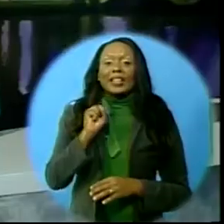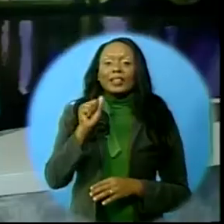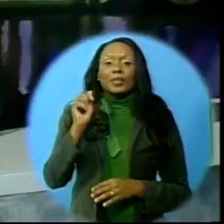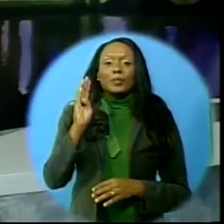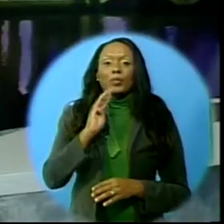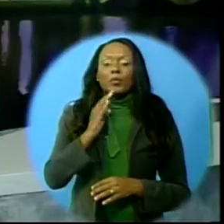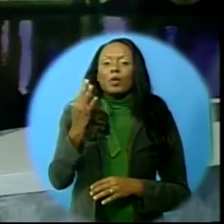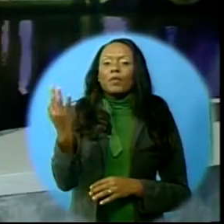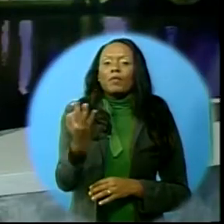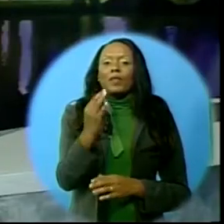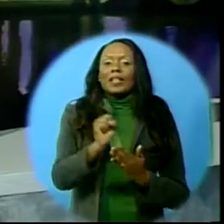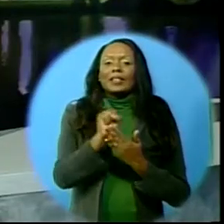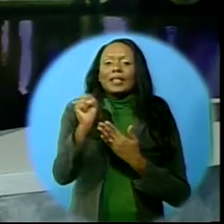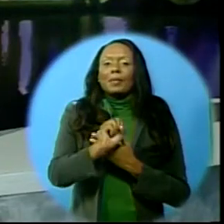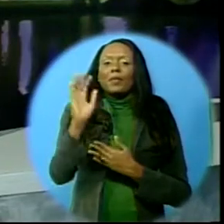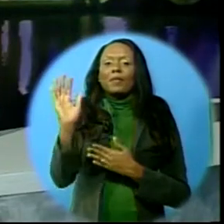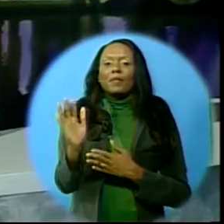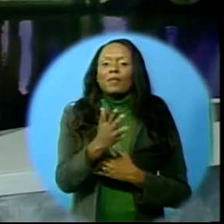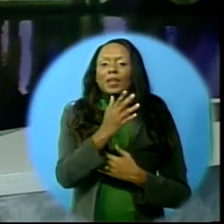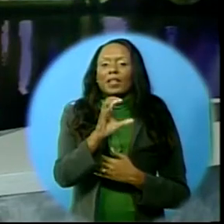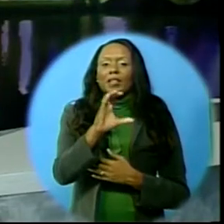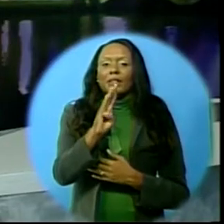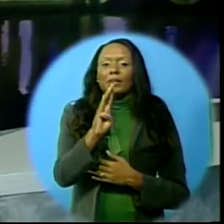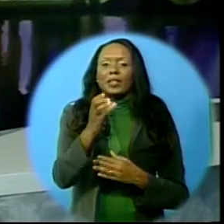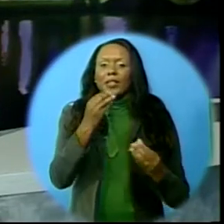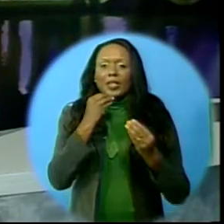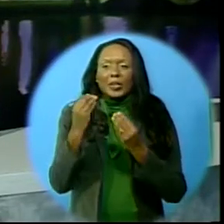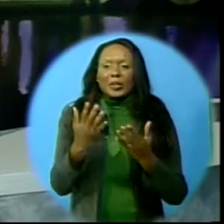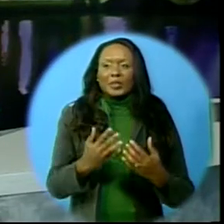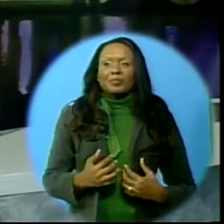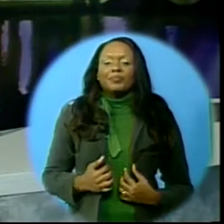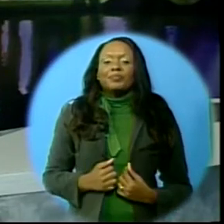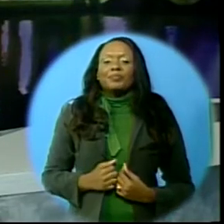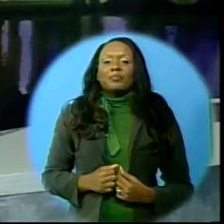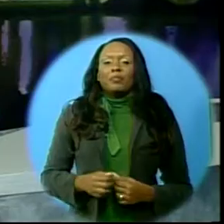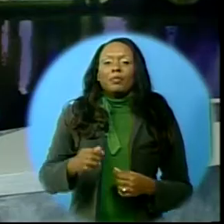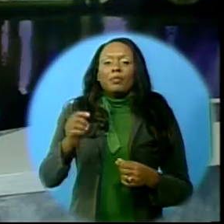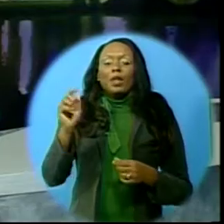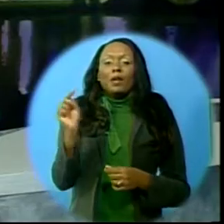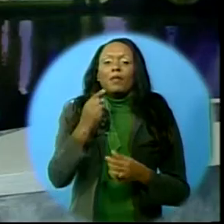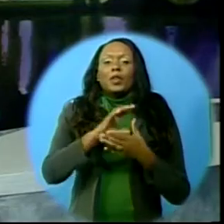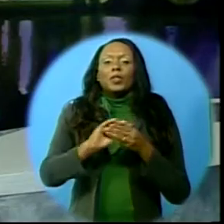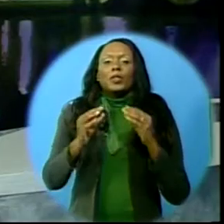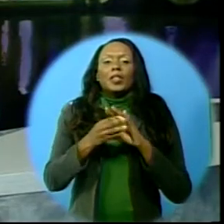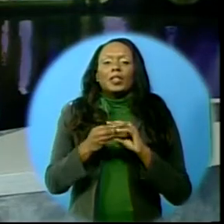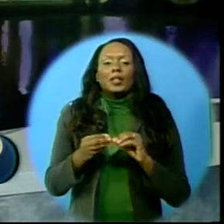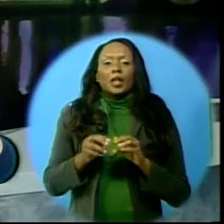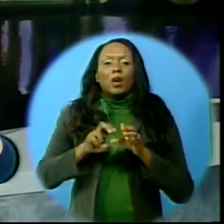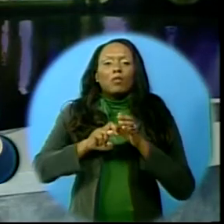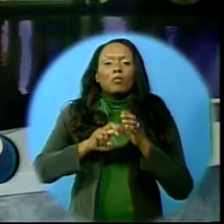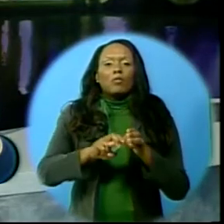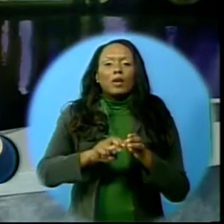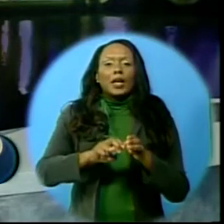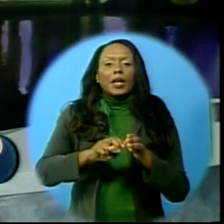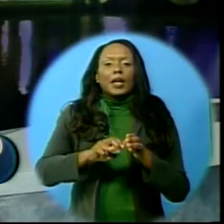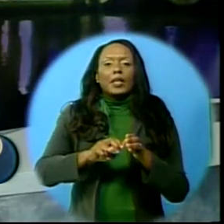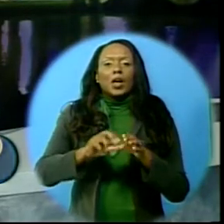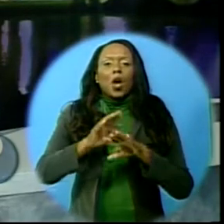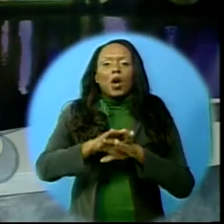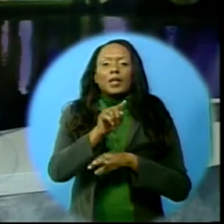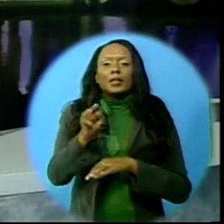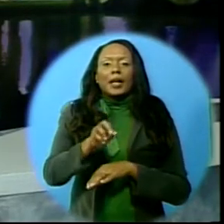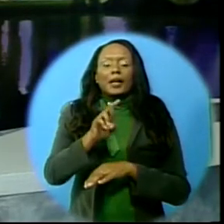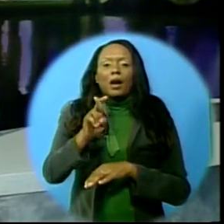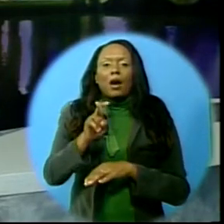Broom with the Friday, September 5th edition of the CBC Evening News. In our top story tonight, a ride aboard a Zedar